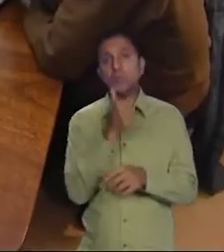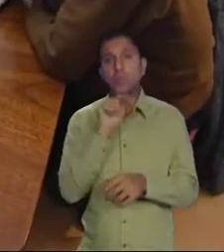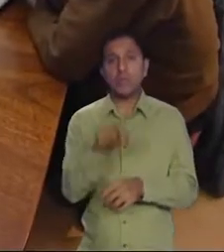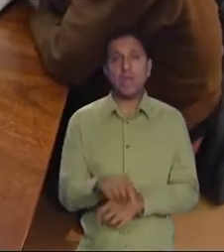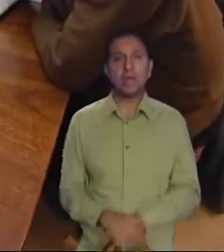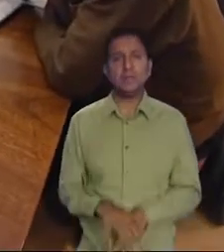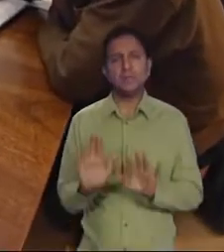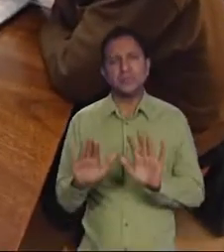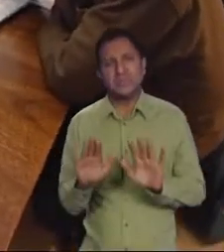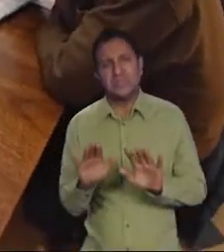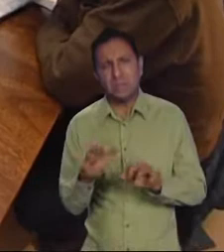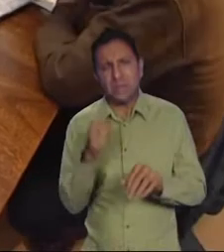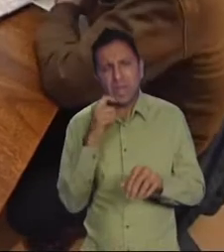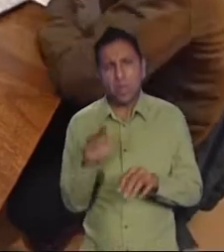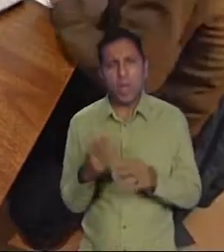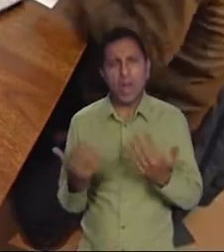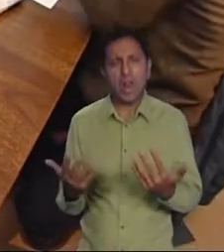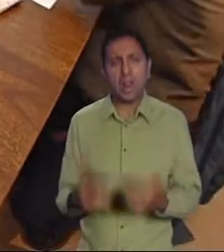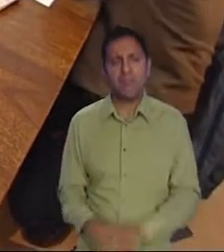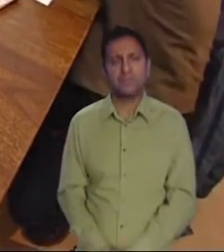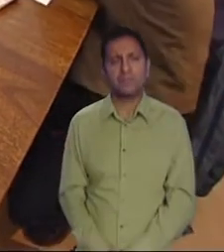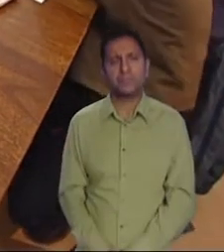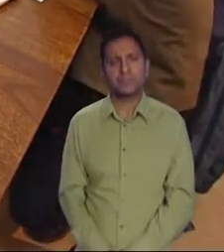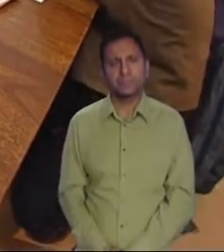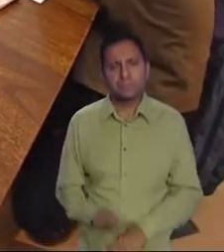So R is X. No.